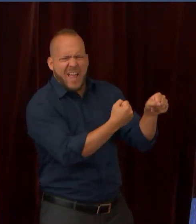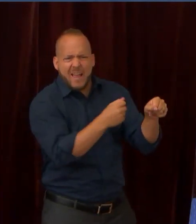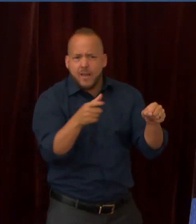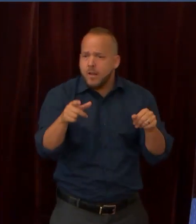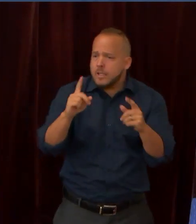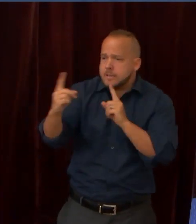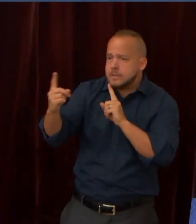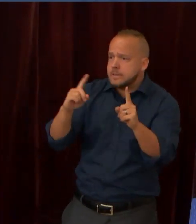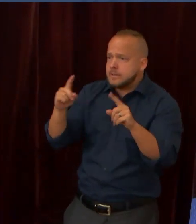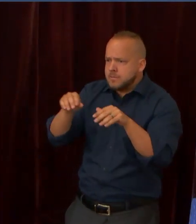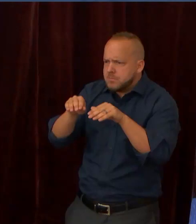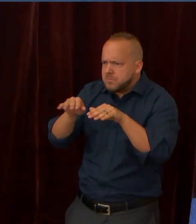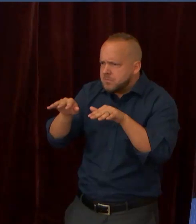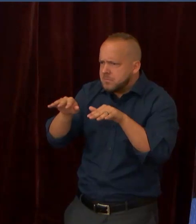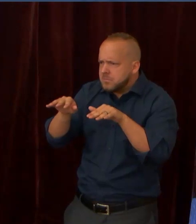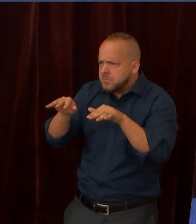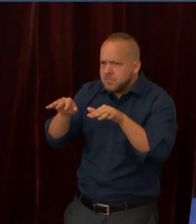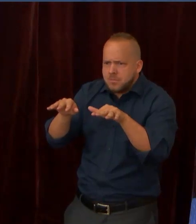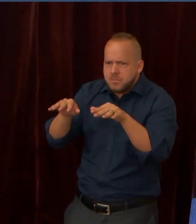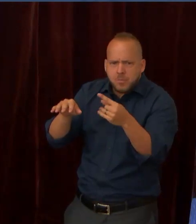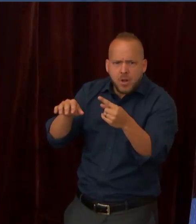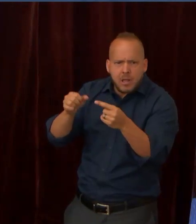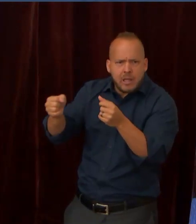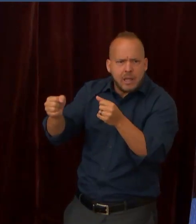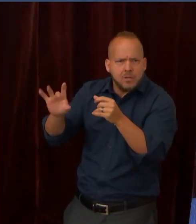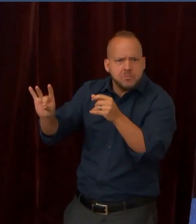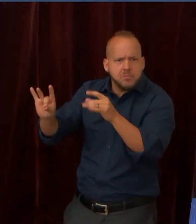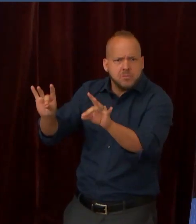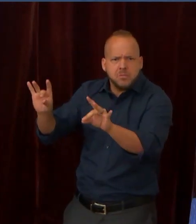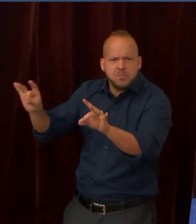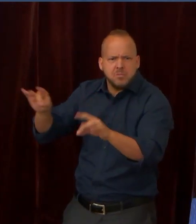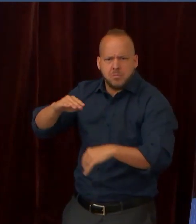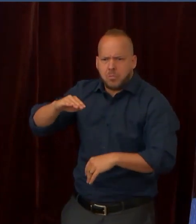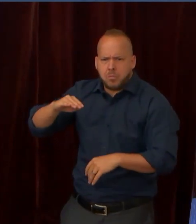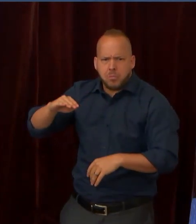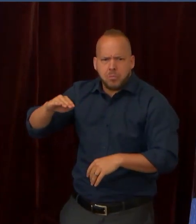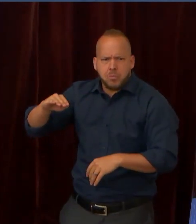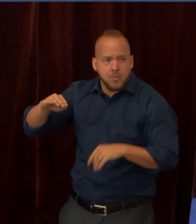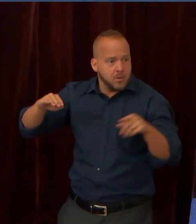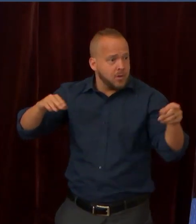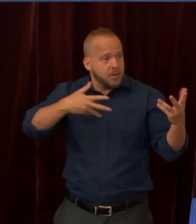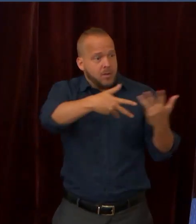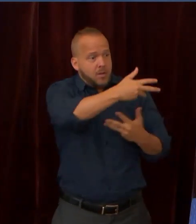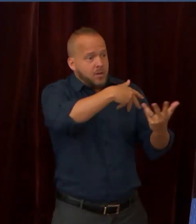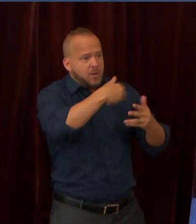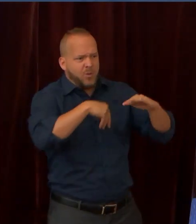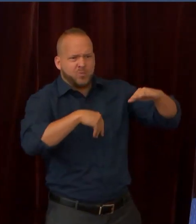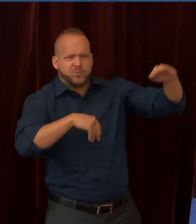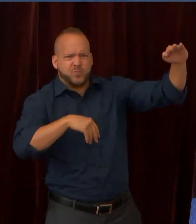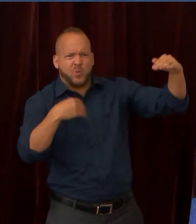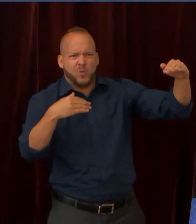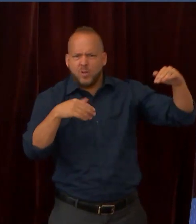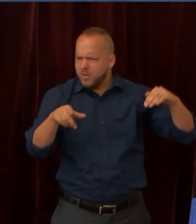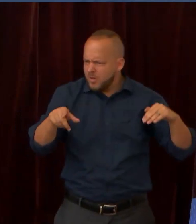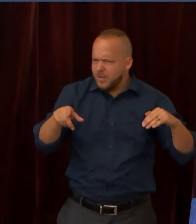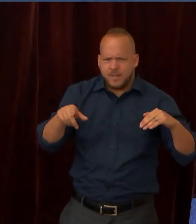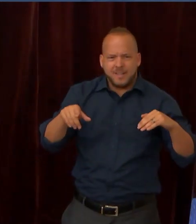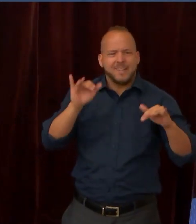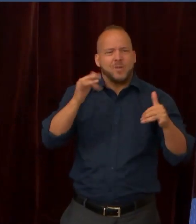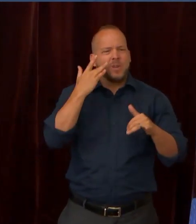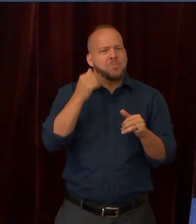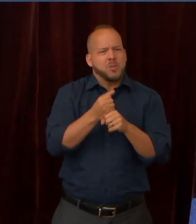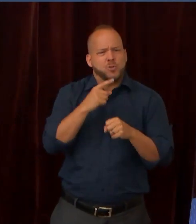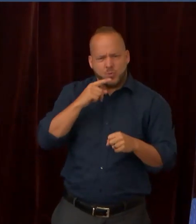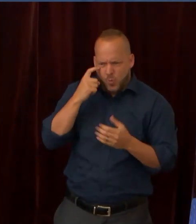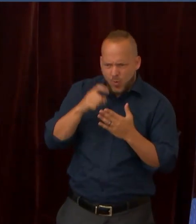go up sort of on a linear basis with that increased mobility. It appears that has not happened. And that's really good news